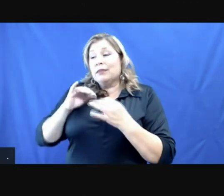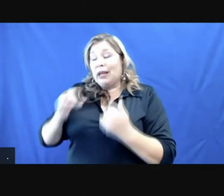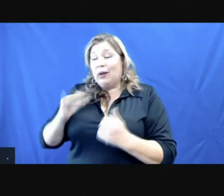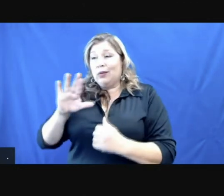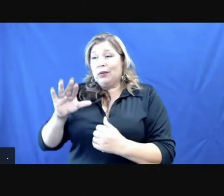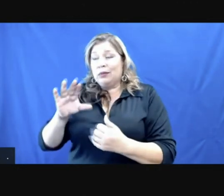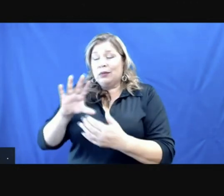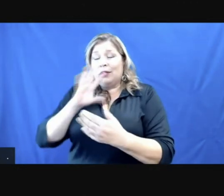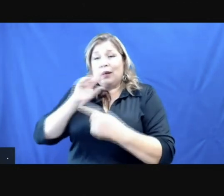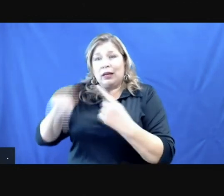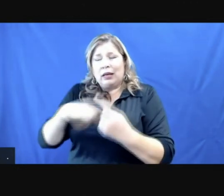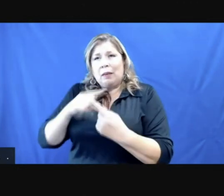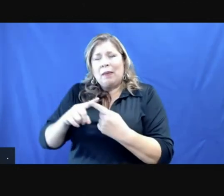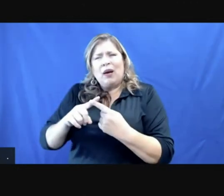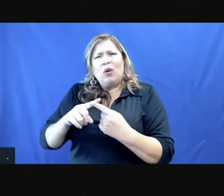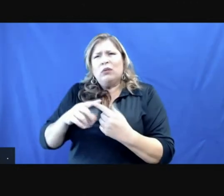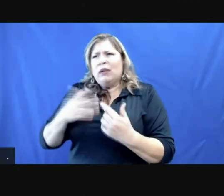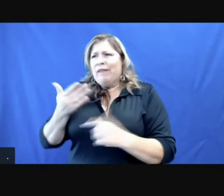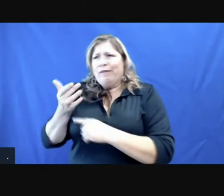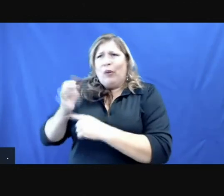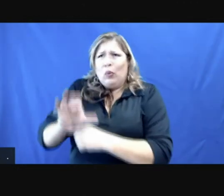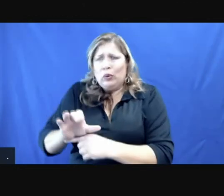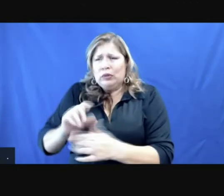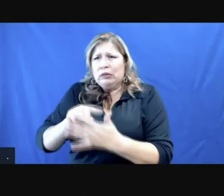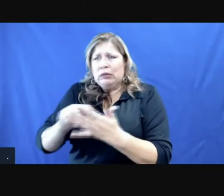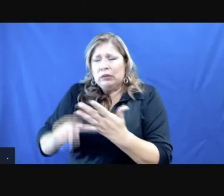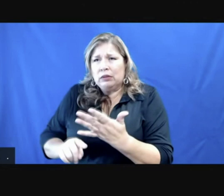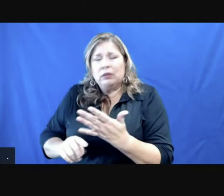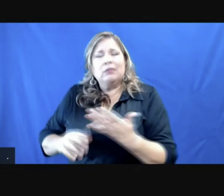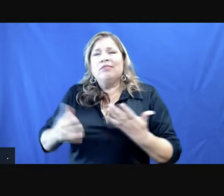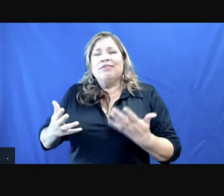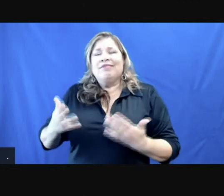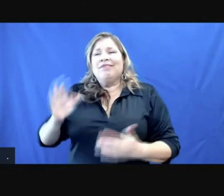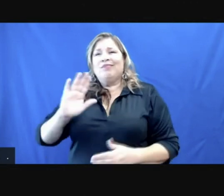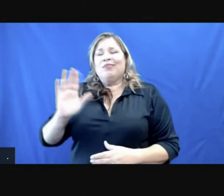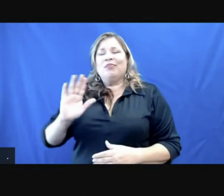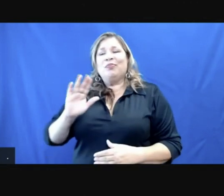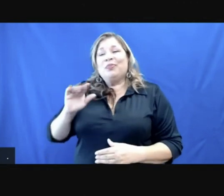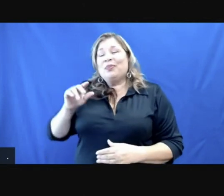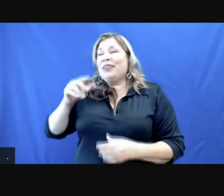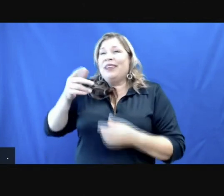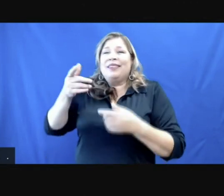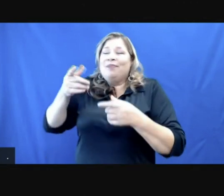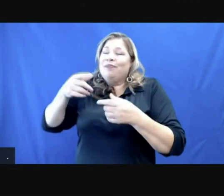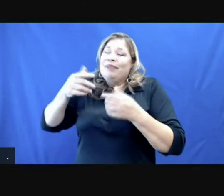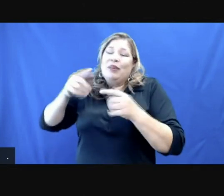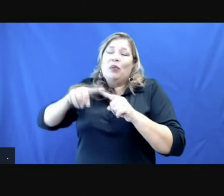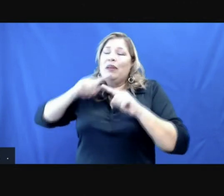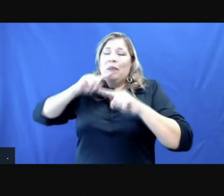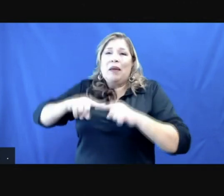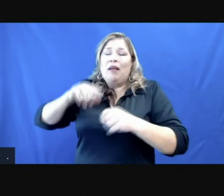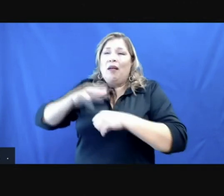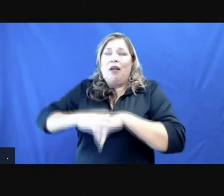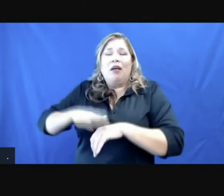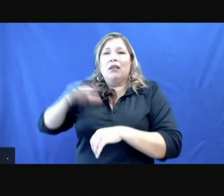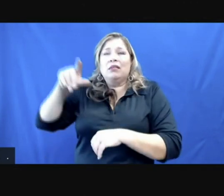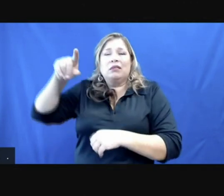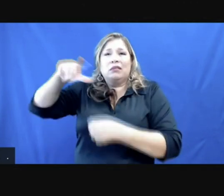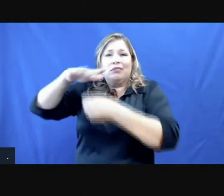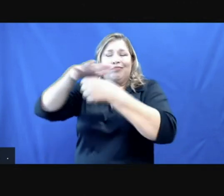is enforceable now. That in jurisdictions that may choose that this is the time to use it in that way and it's a